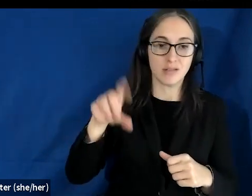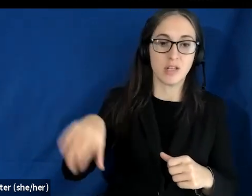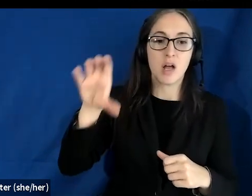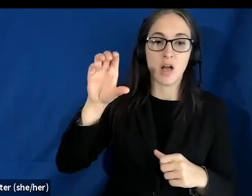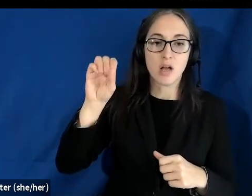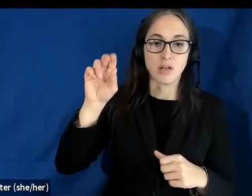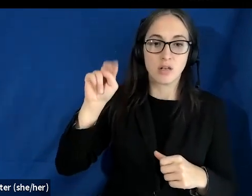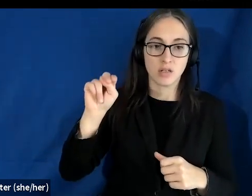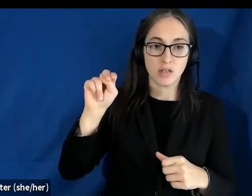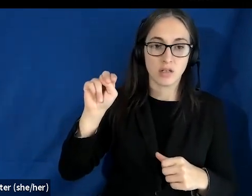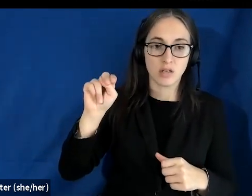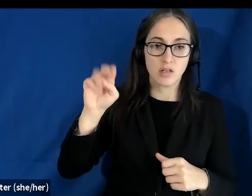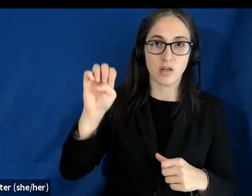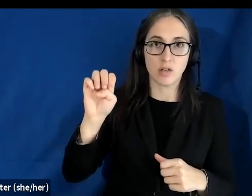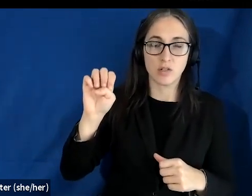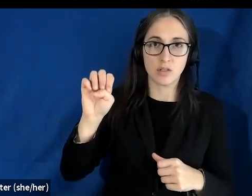is CONE-ROD,